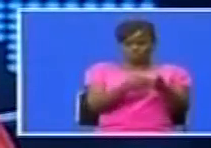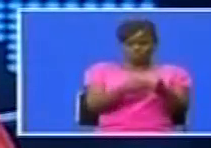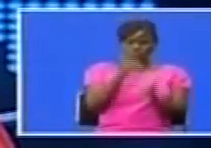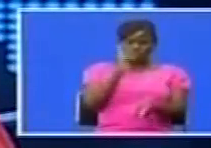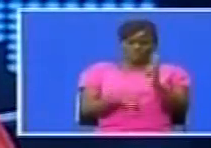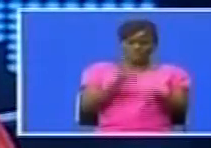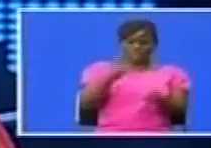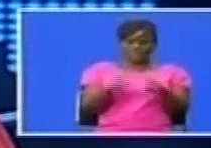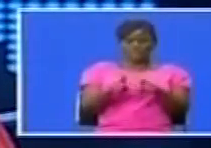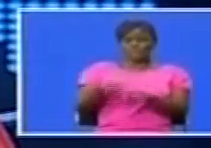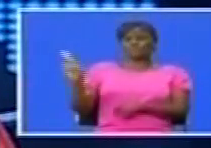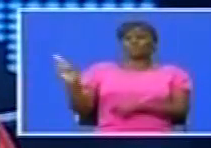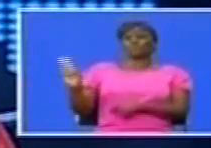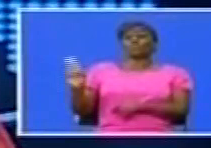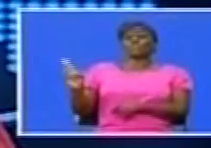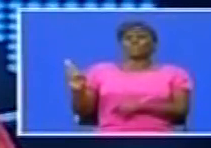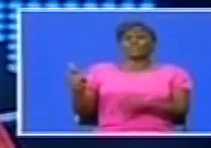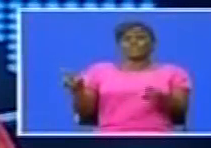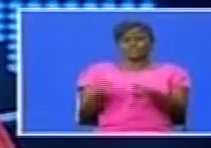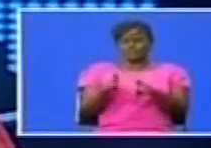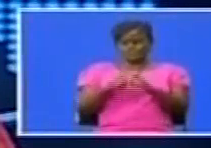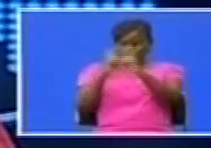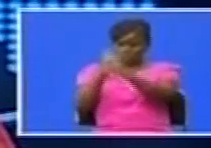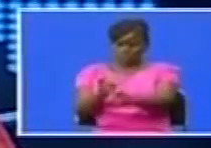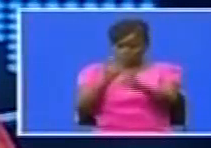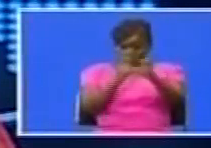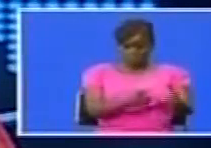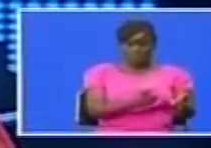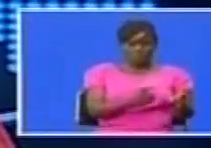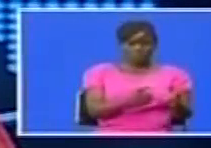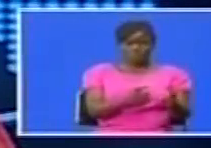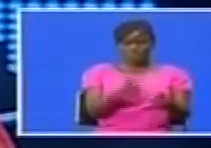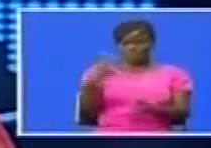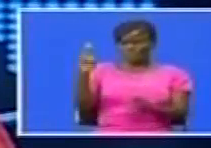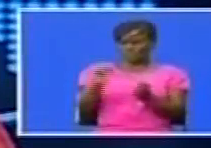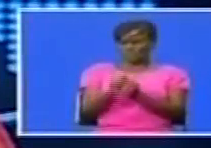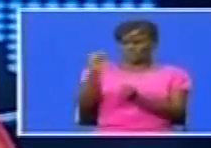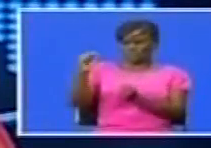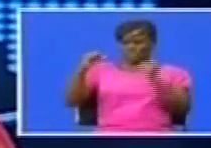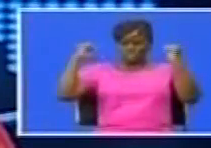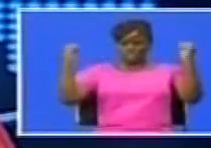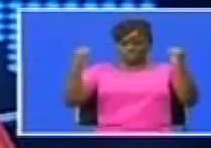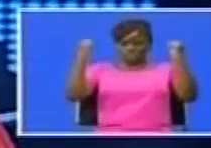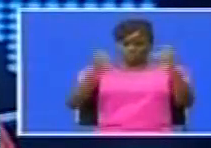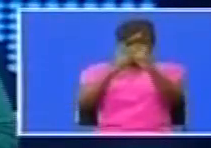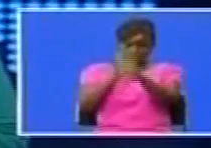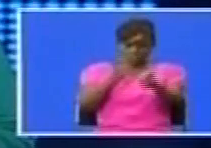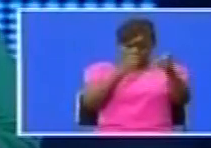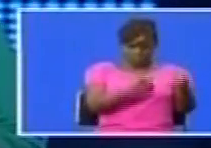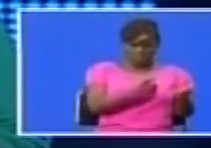and David Rudisha, 800 meters, were also rewarded during the 5th Athletics Kenya Golden Gala Awards. Take a